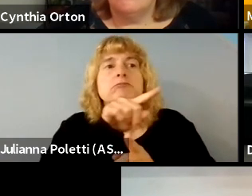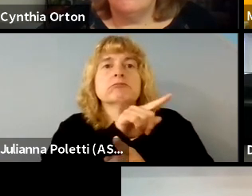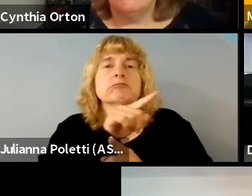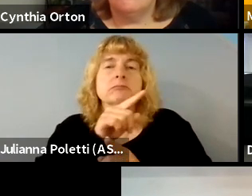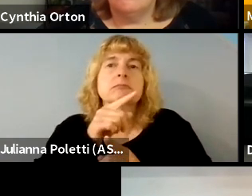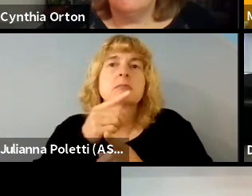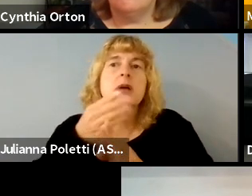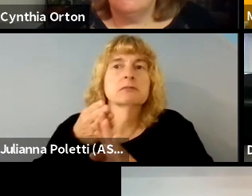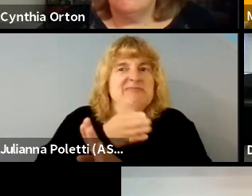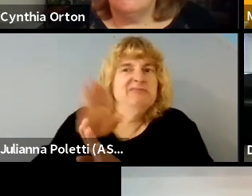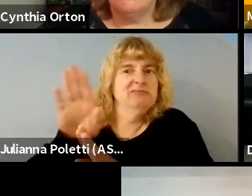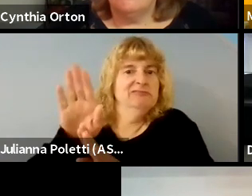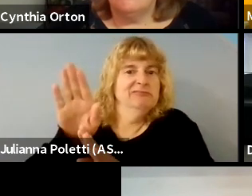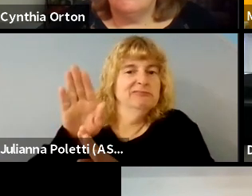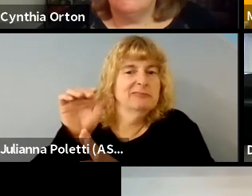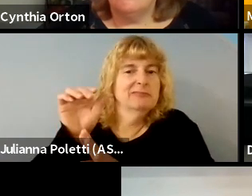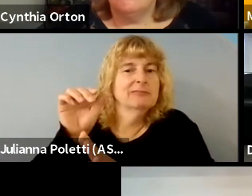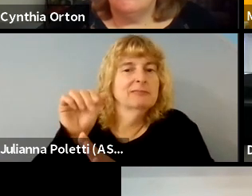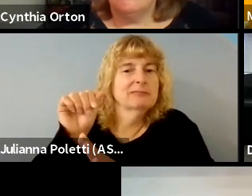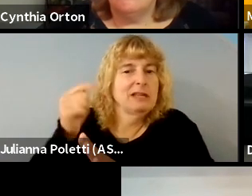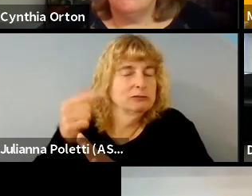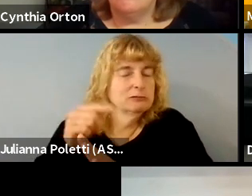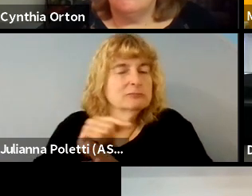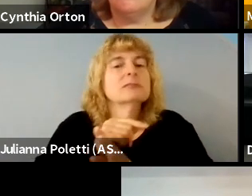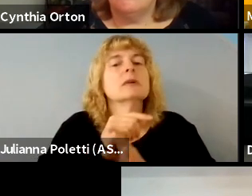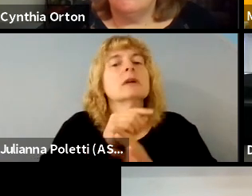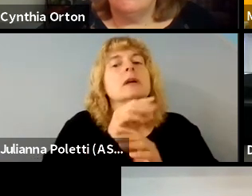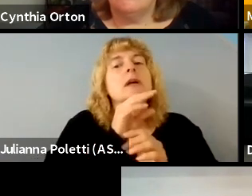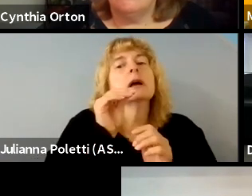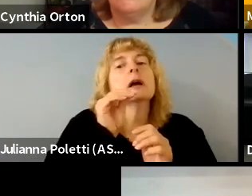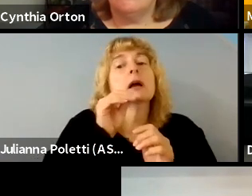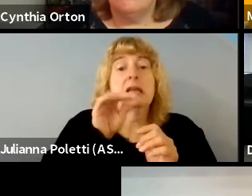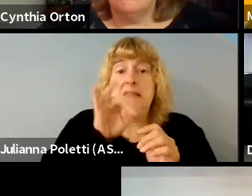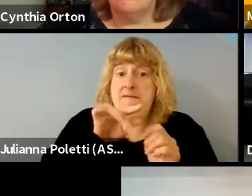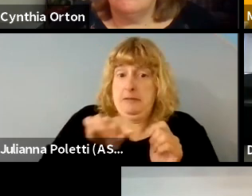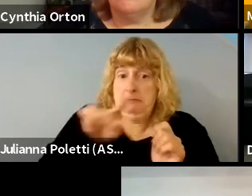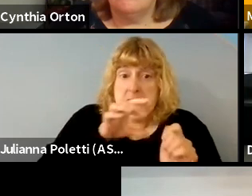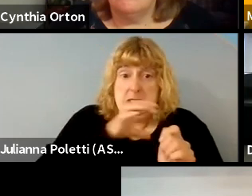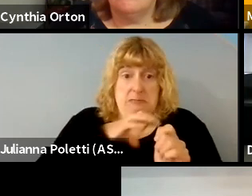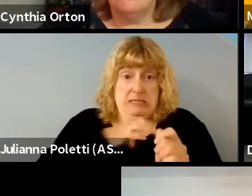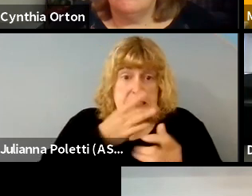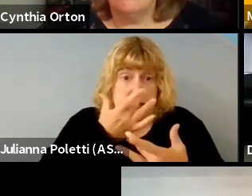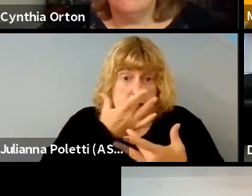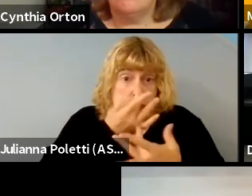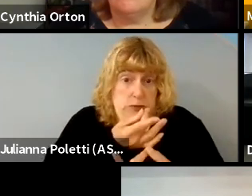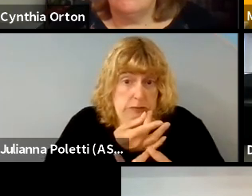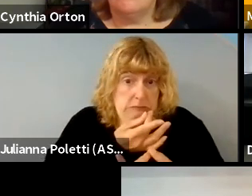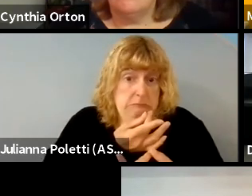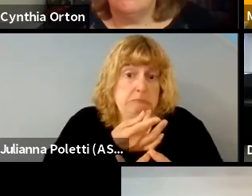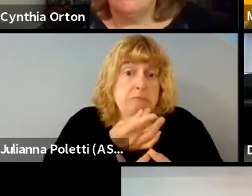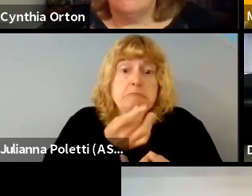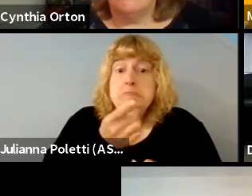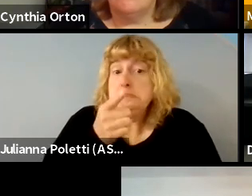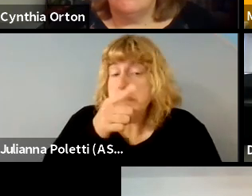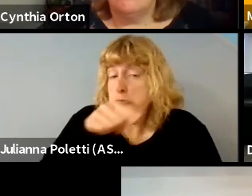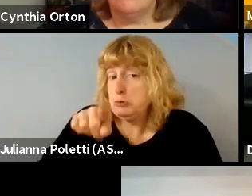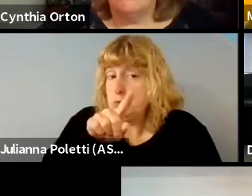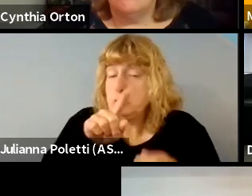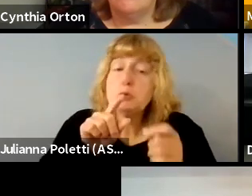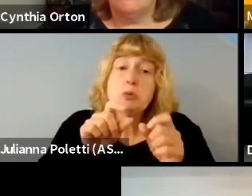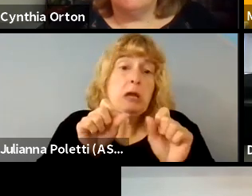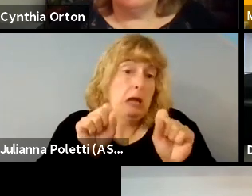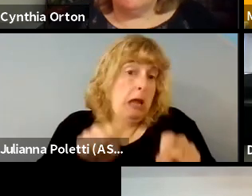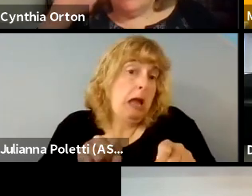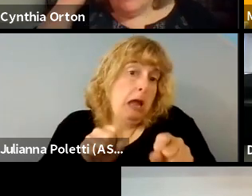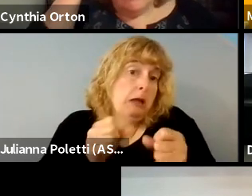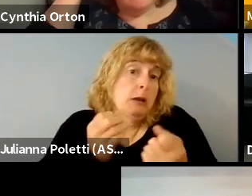Tom and other folks like that. And so if this commission is interested in that, this commission can, you make the